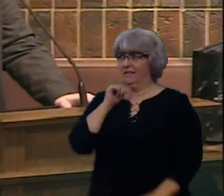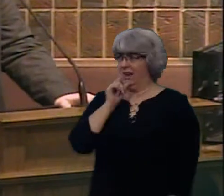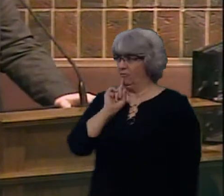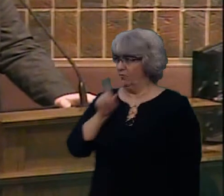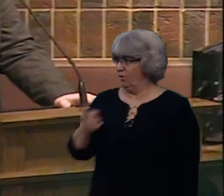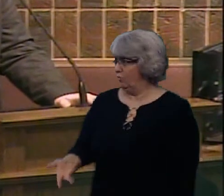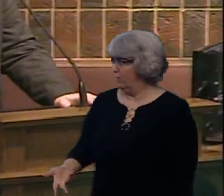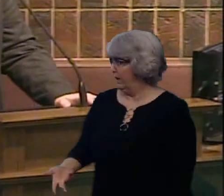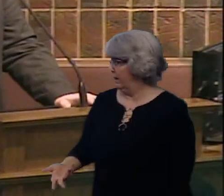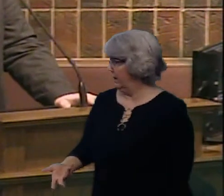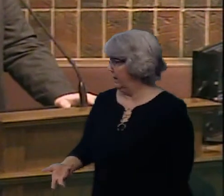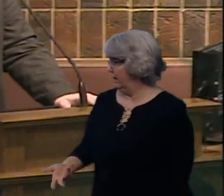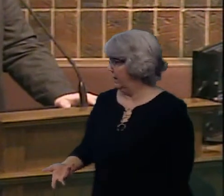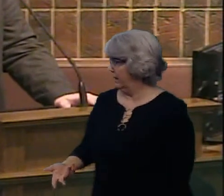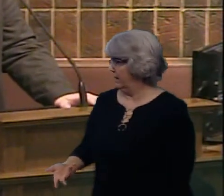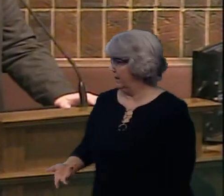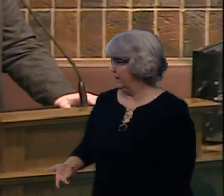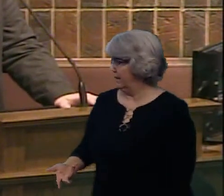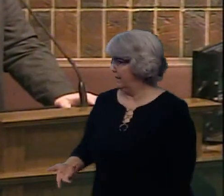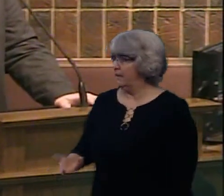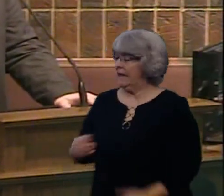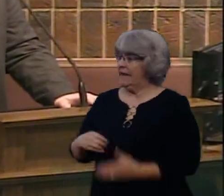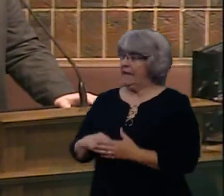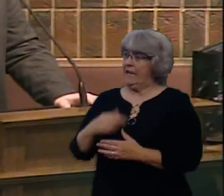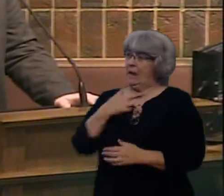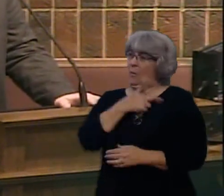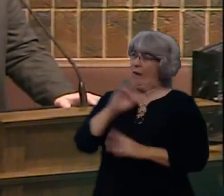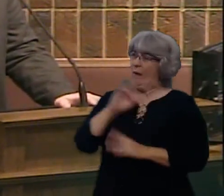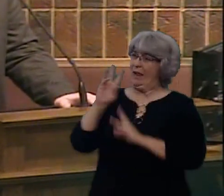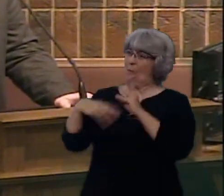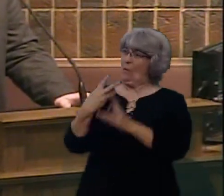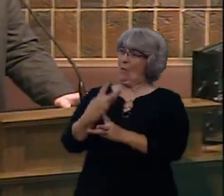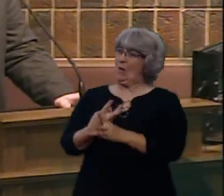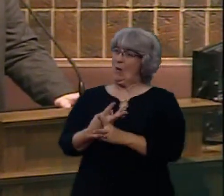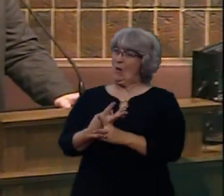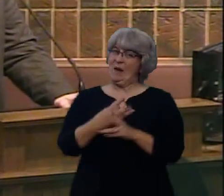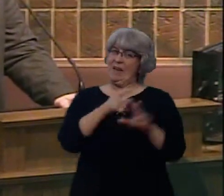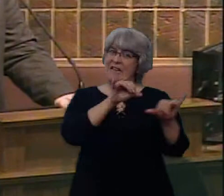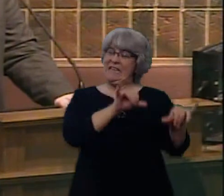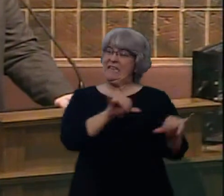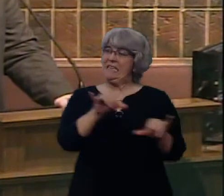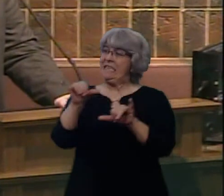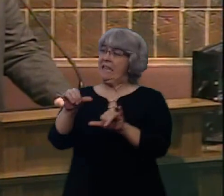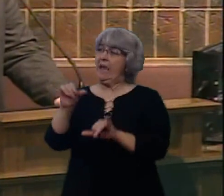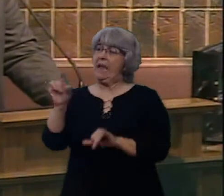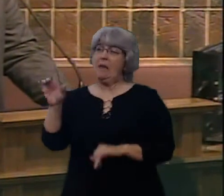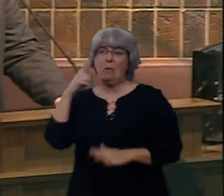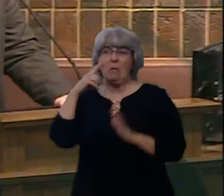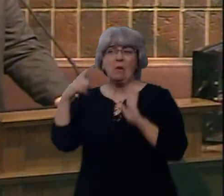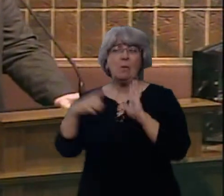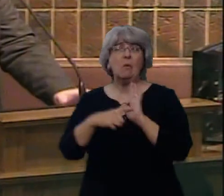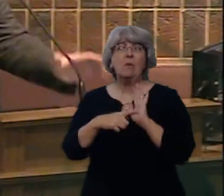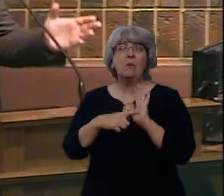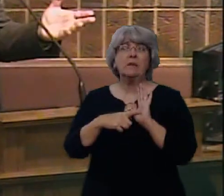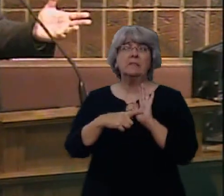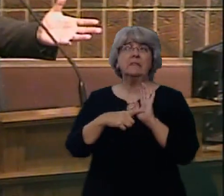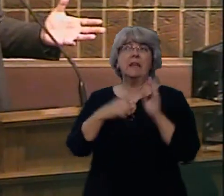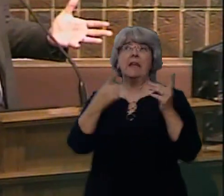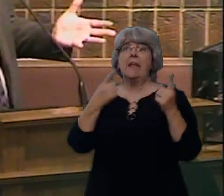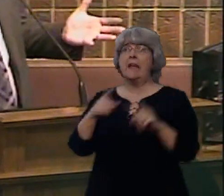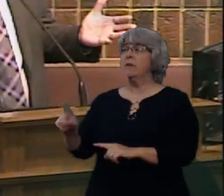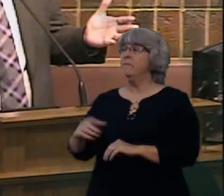In the religious world, there is a similar equivalent that happens quite often. But what